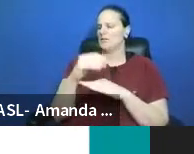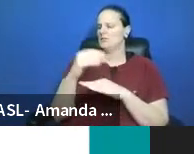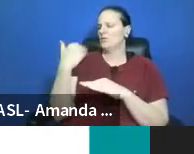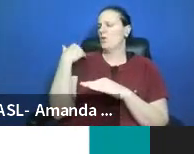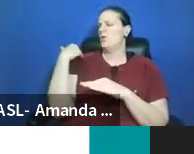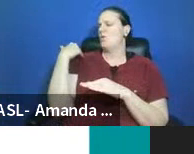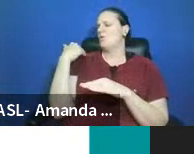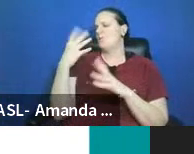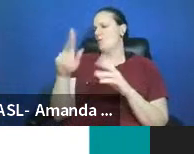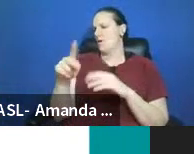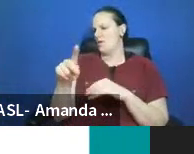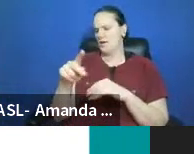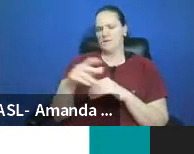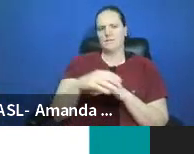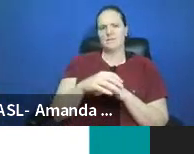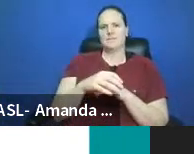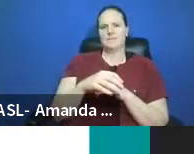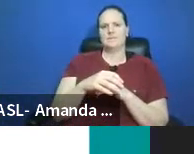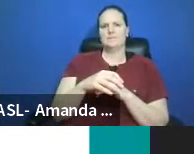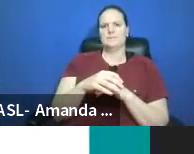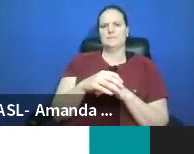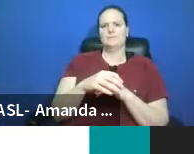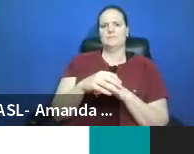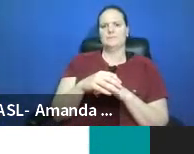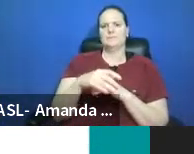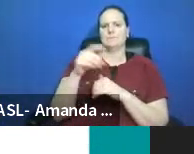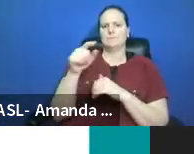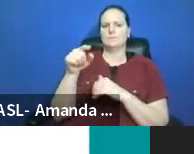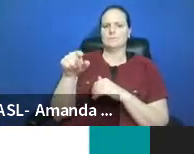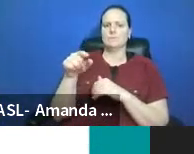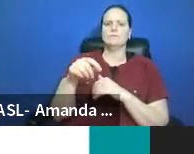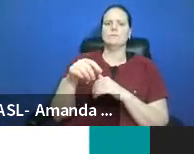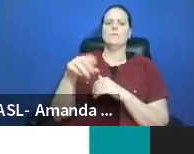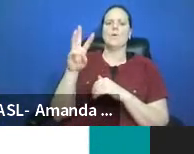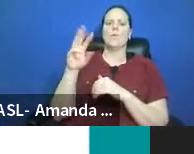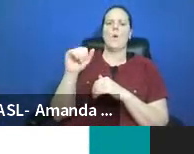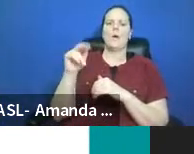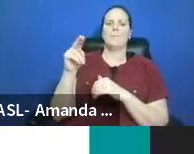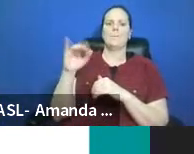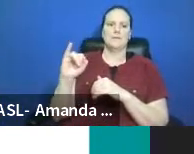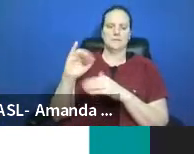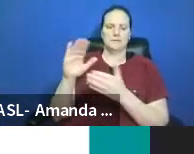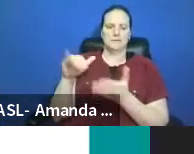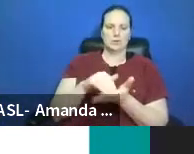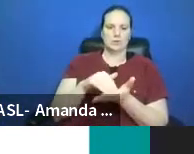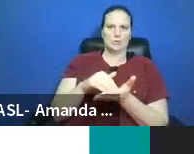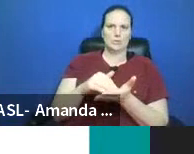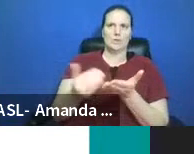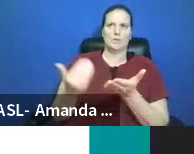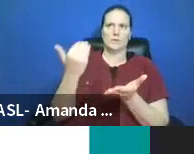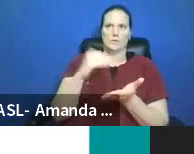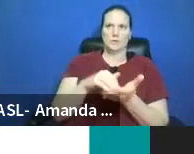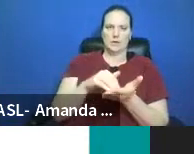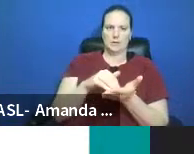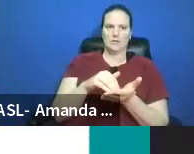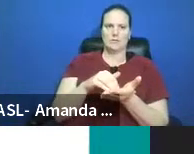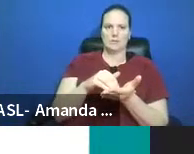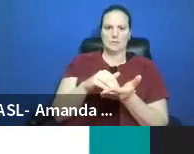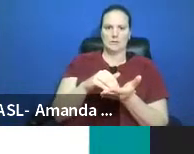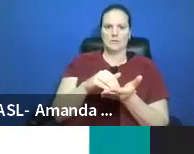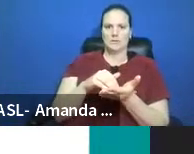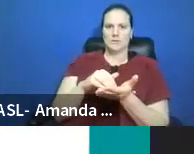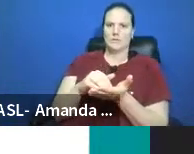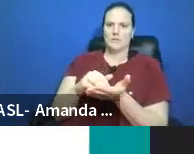Portland at the WAMI, I think, Center, and again, pretty well attended, not as